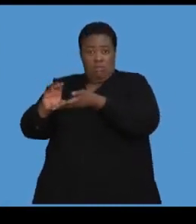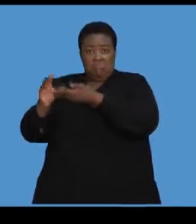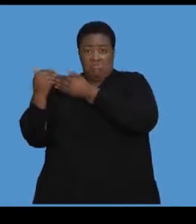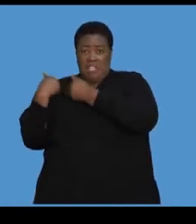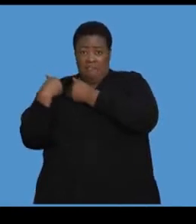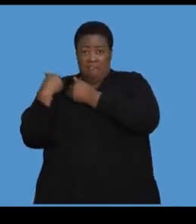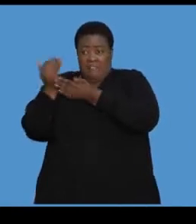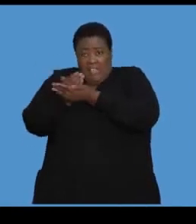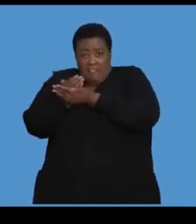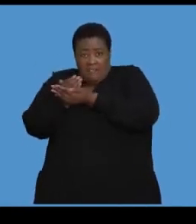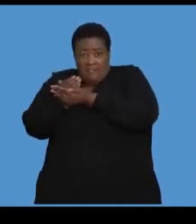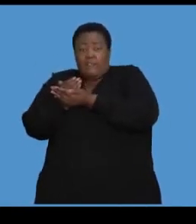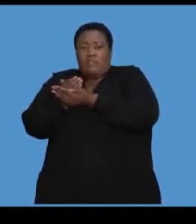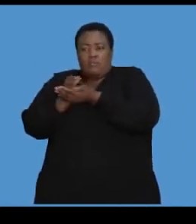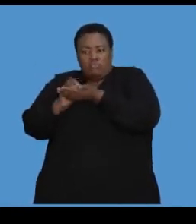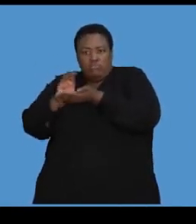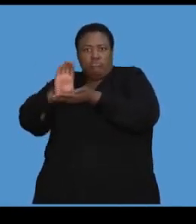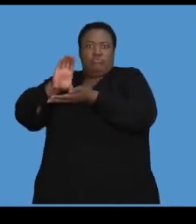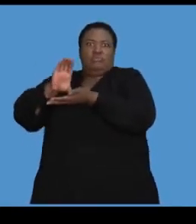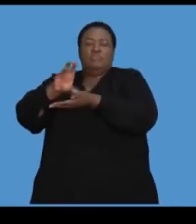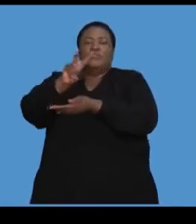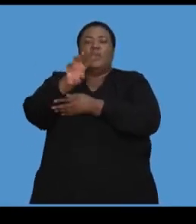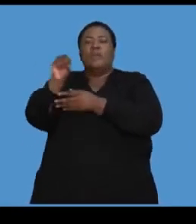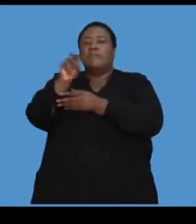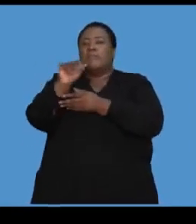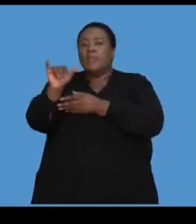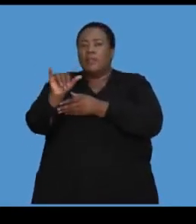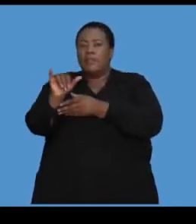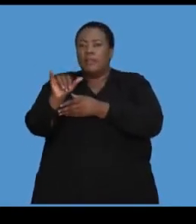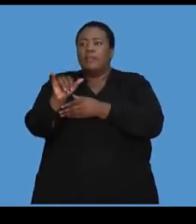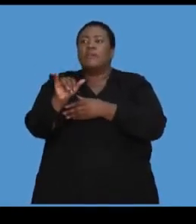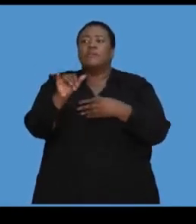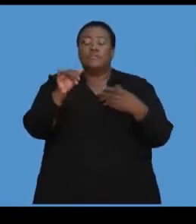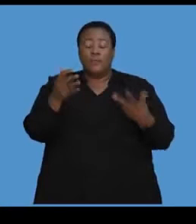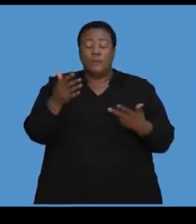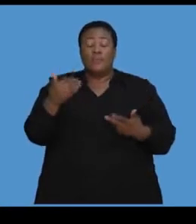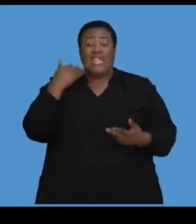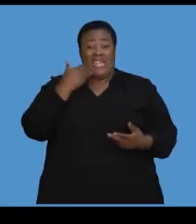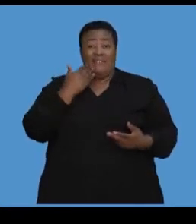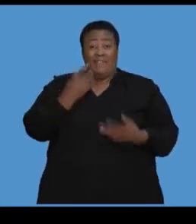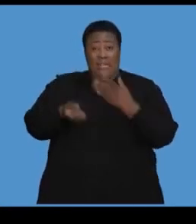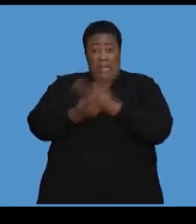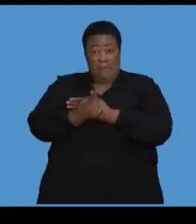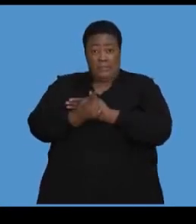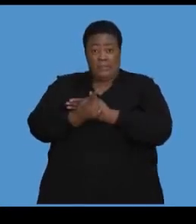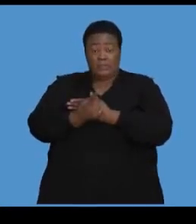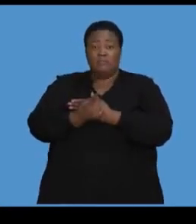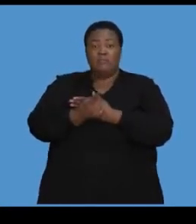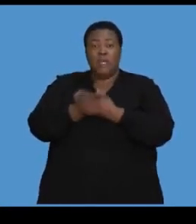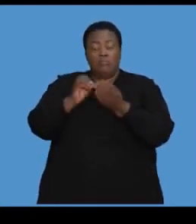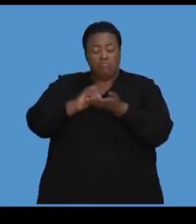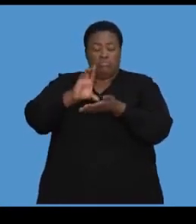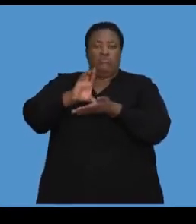answers from you guys. So I'm going to do it again with you guys. I'll take it again. It says, if the national income increases